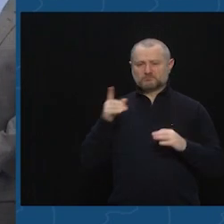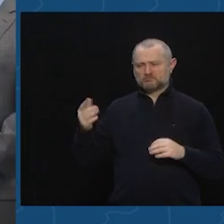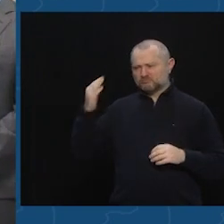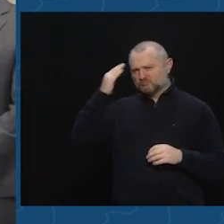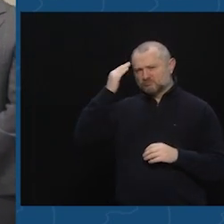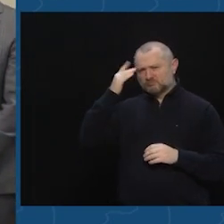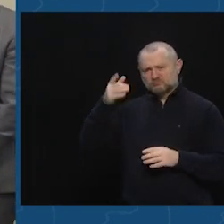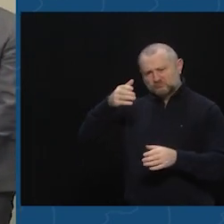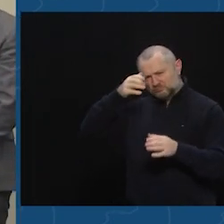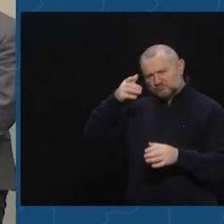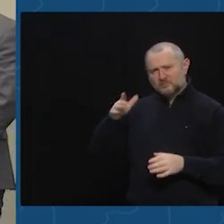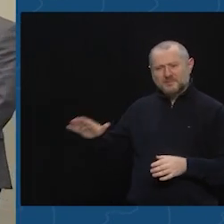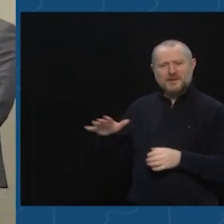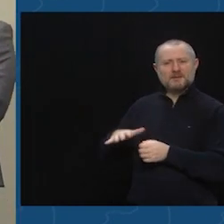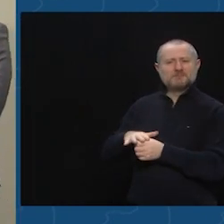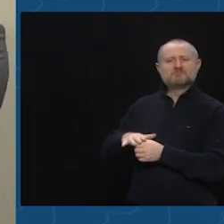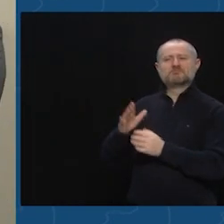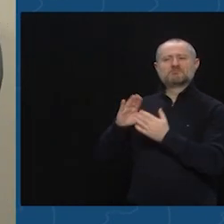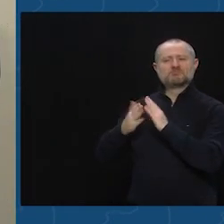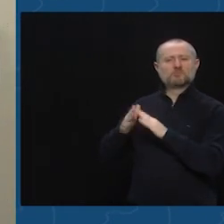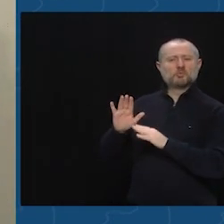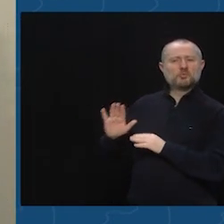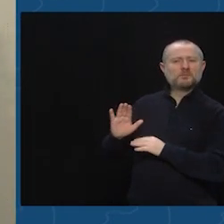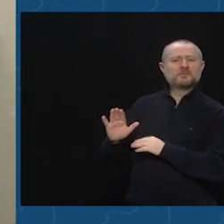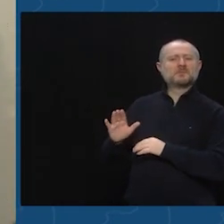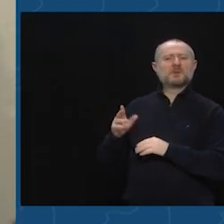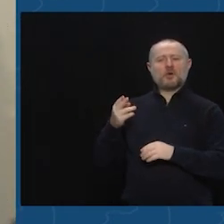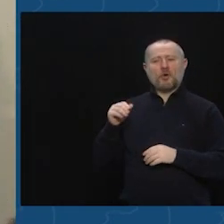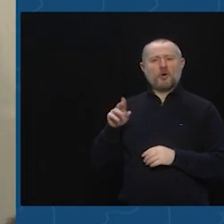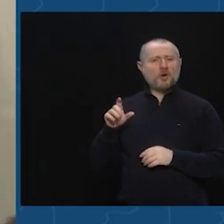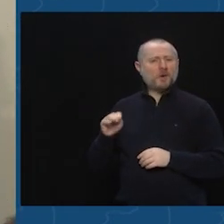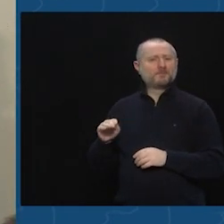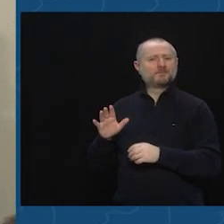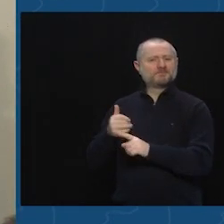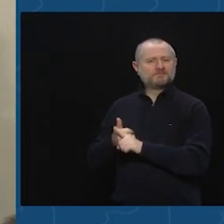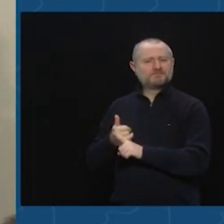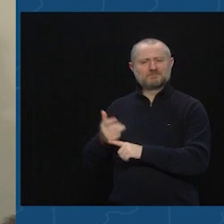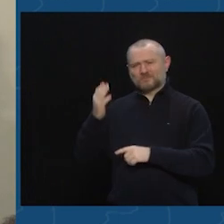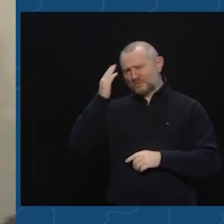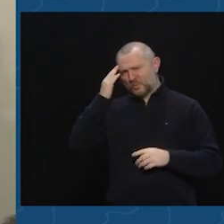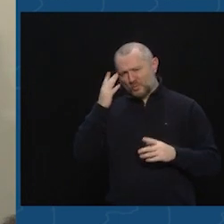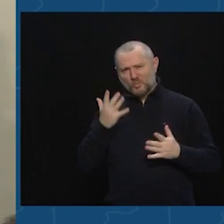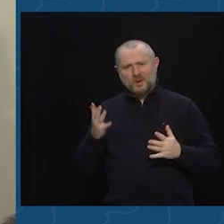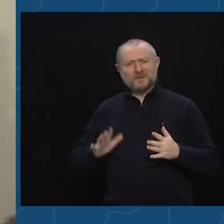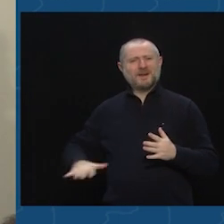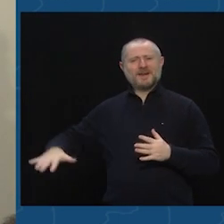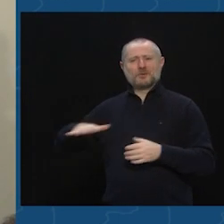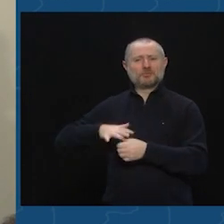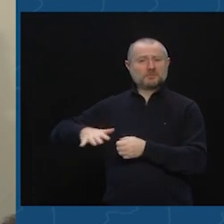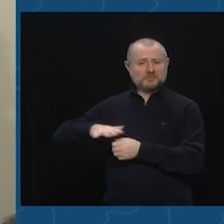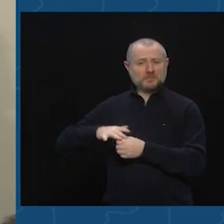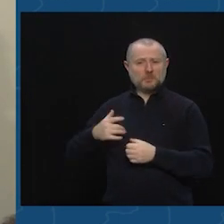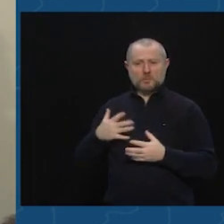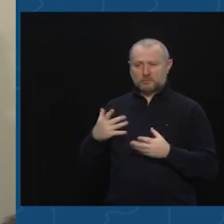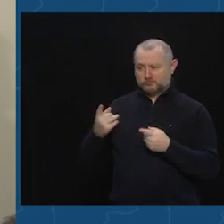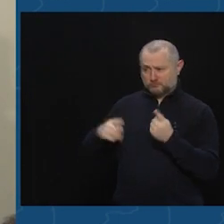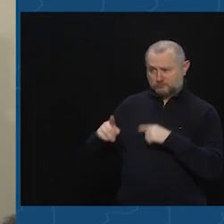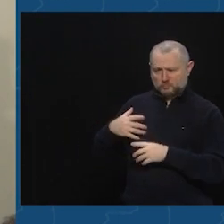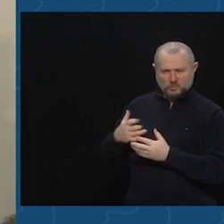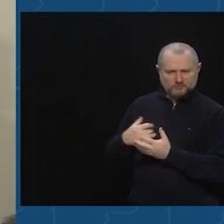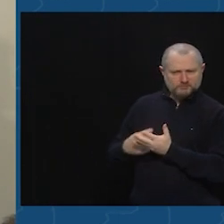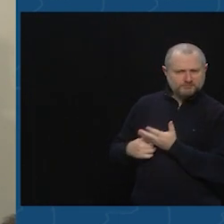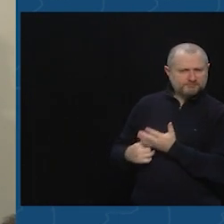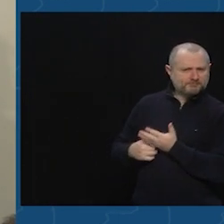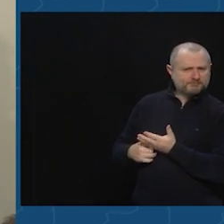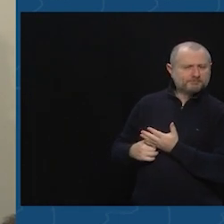these cases. And I want to thank him for being there at the side of the families and everyone who gathered in person